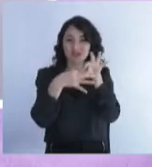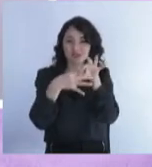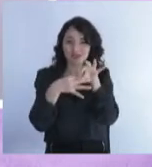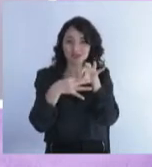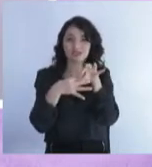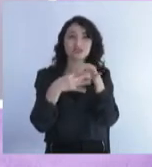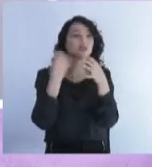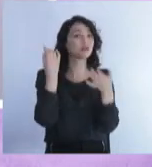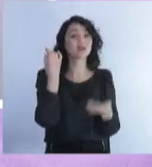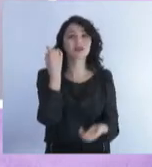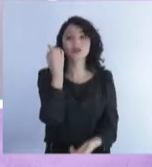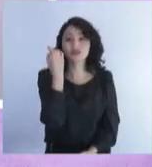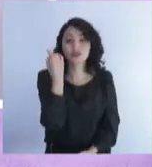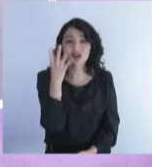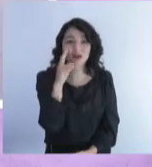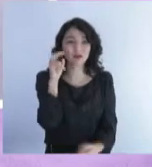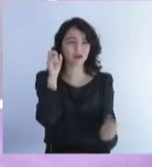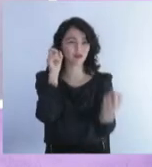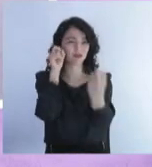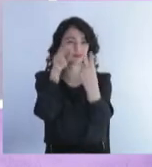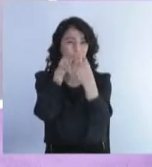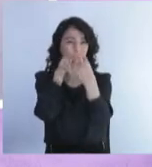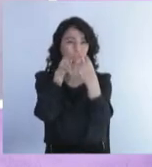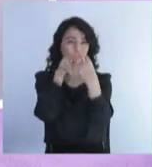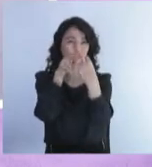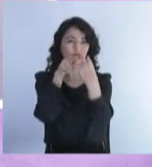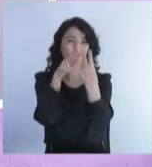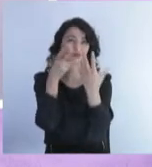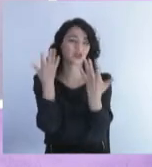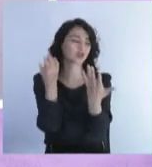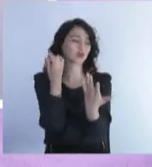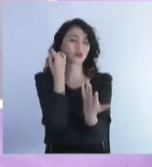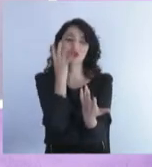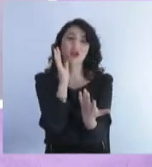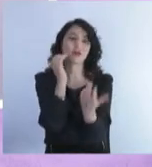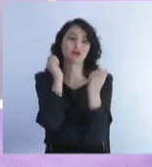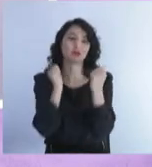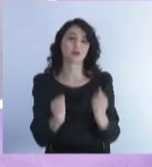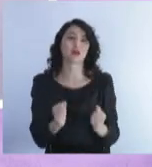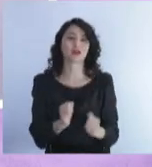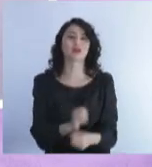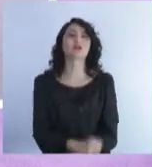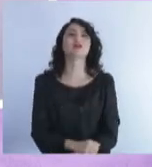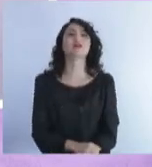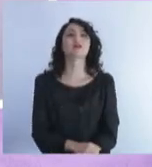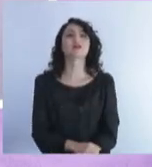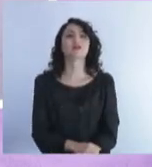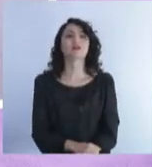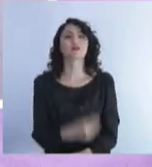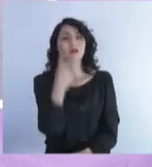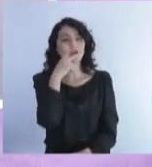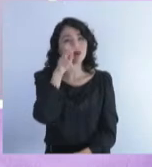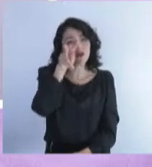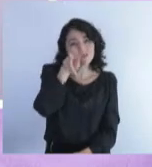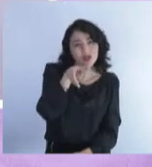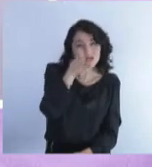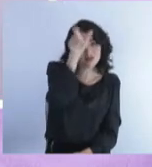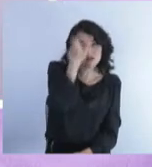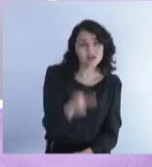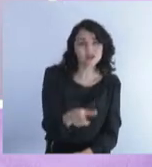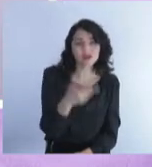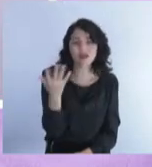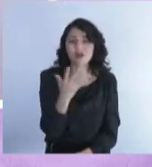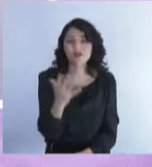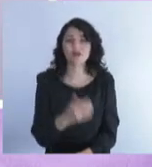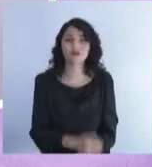contact, which is what really makes a connection strong, you're not looking at the image of the person. You have to choose. Am I going to